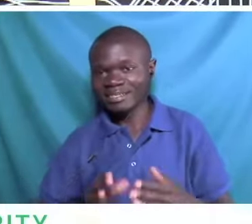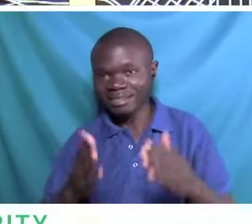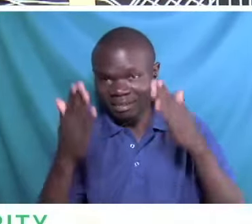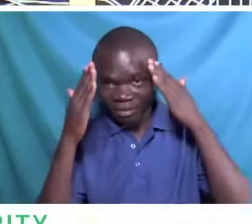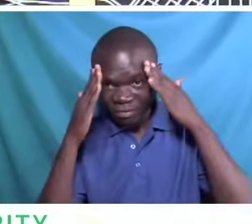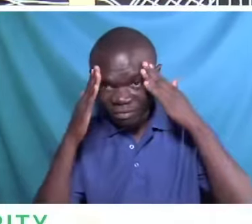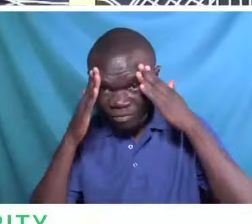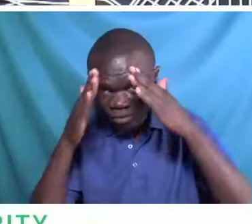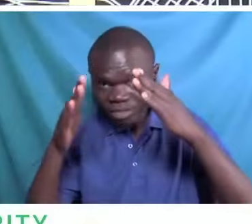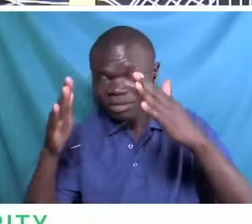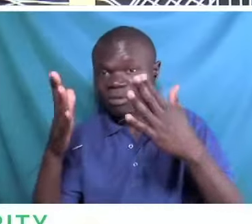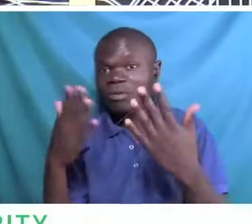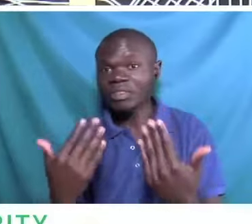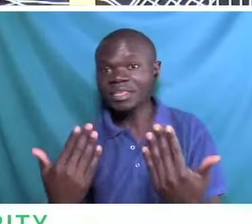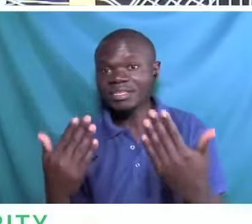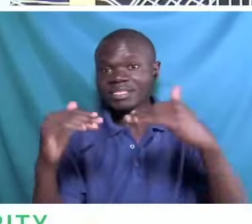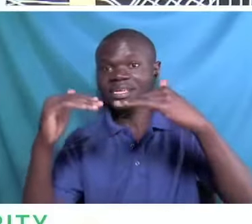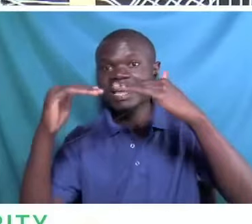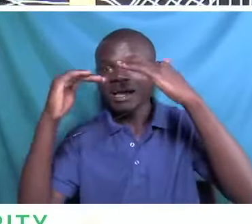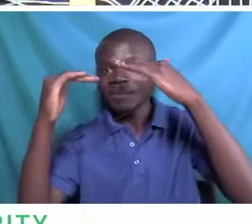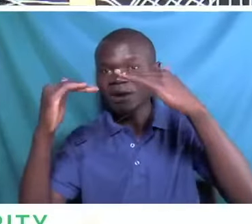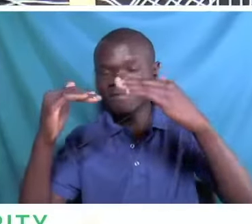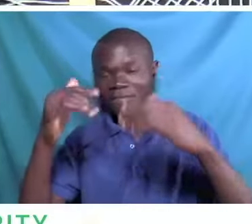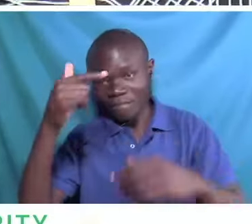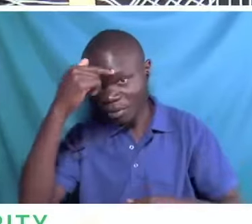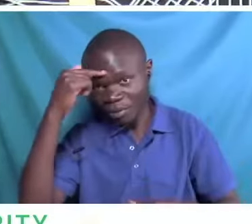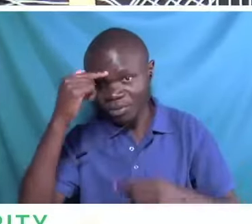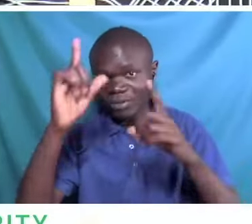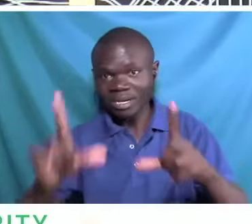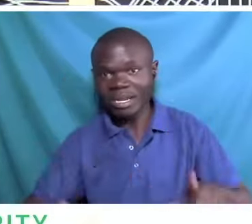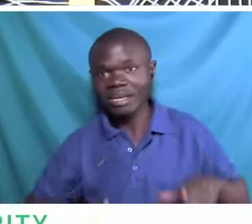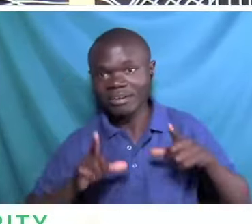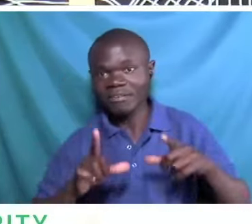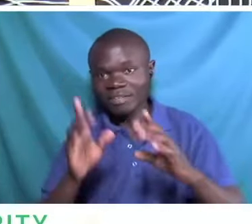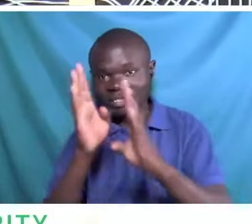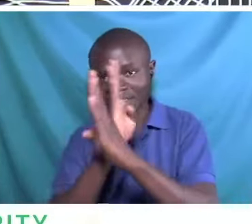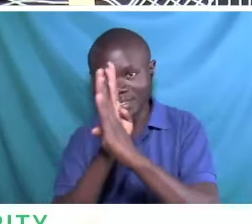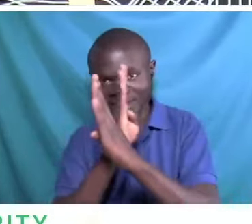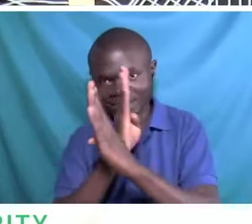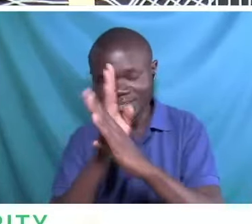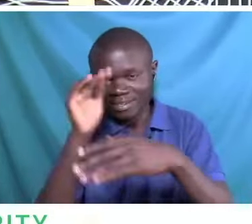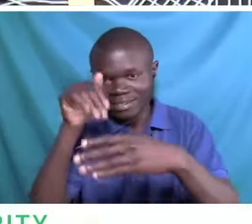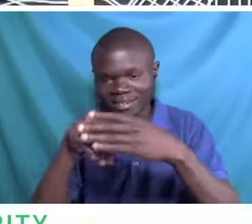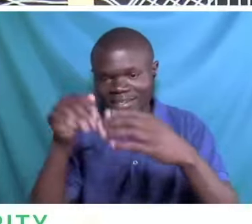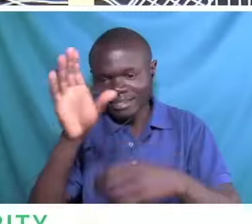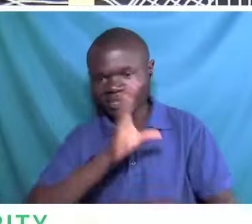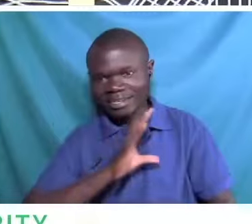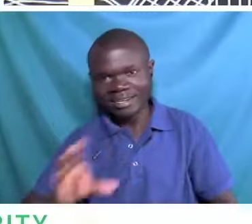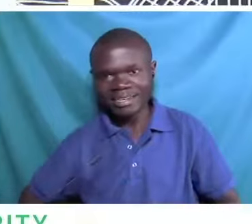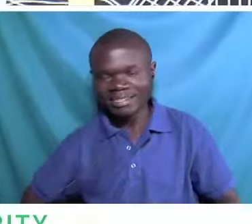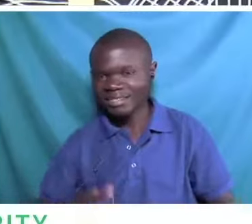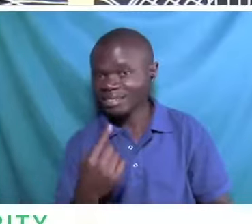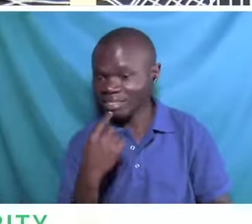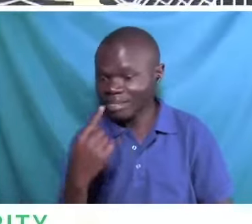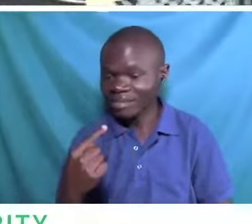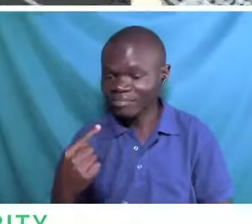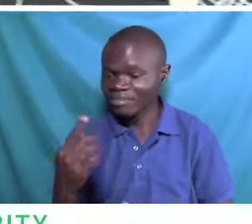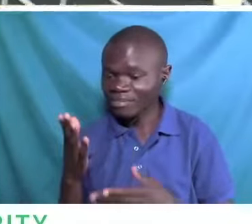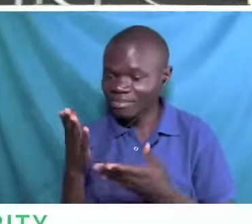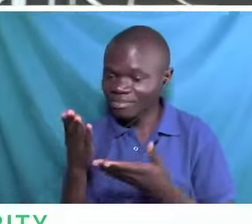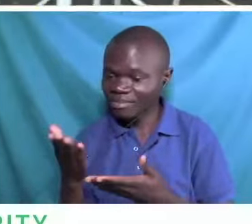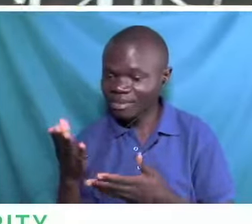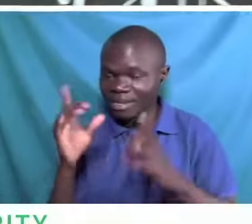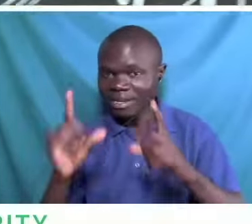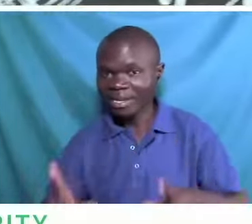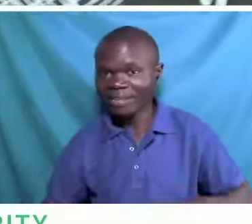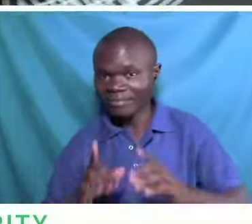earthly things, because your life is hidden in Christ. He's just telling them, guys, your life is hidden in Christ. Put your hands